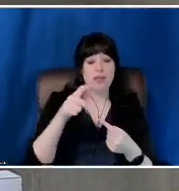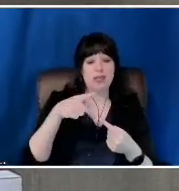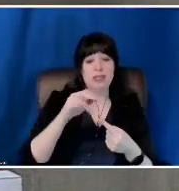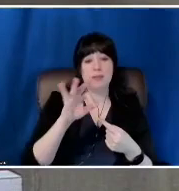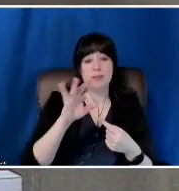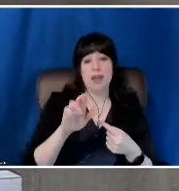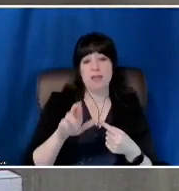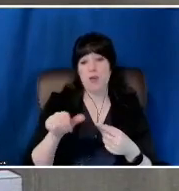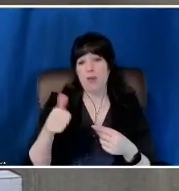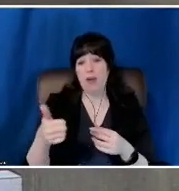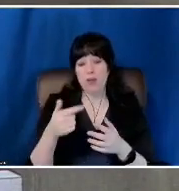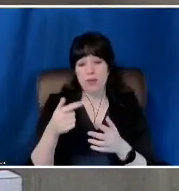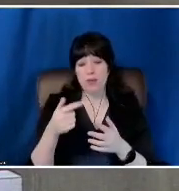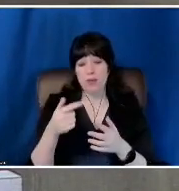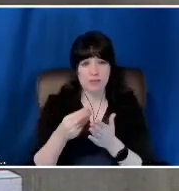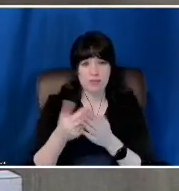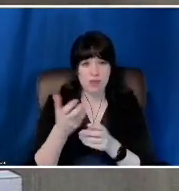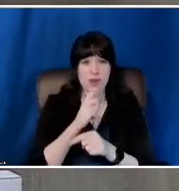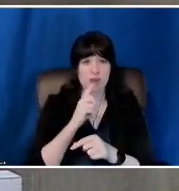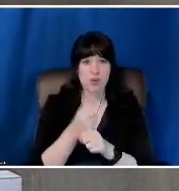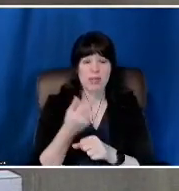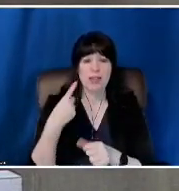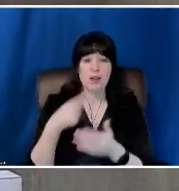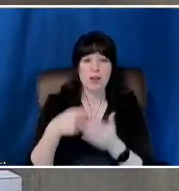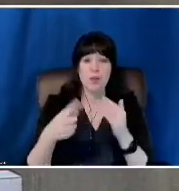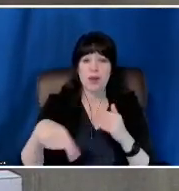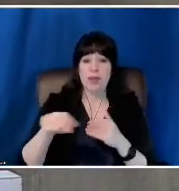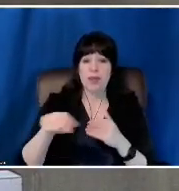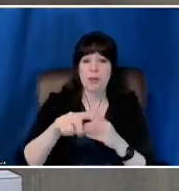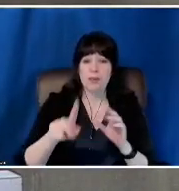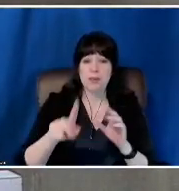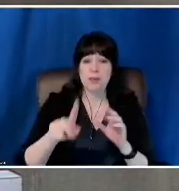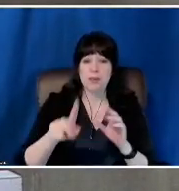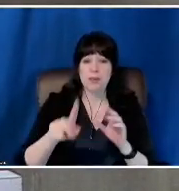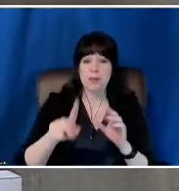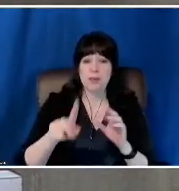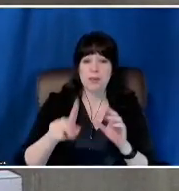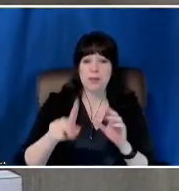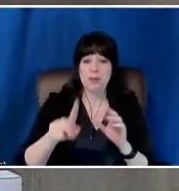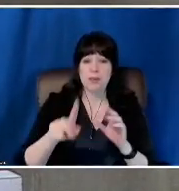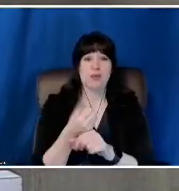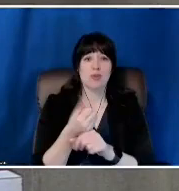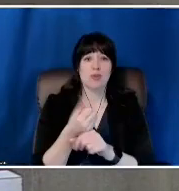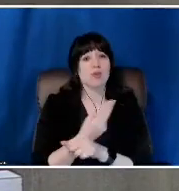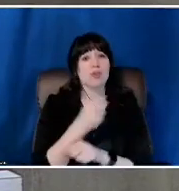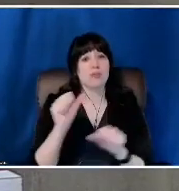mechanisms, to make sure we're getting the amenities that they want in that community to make it as useful as possible.